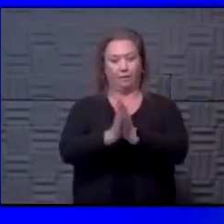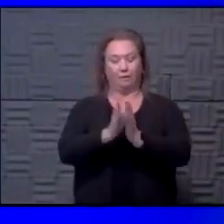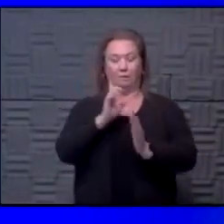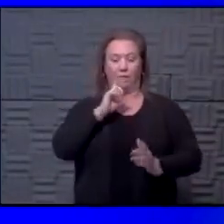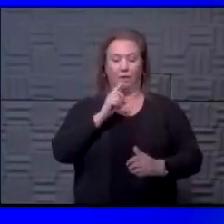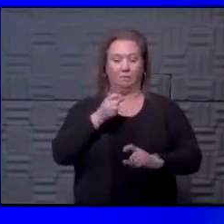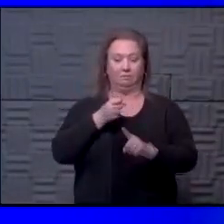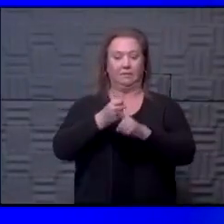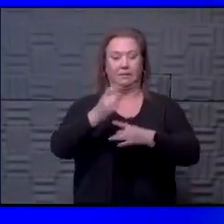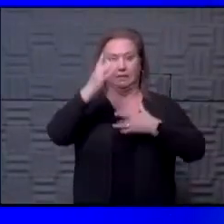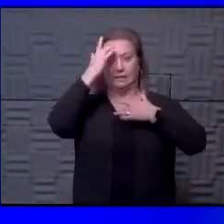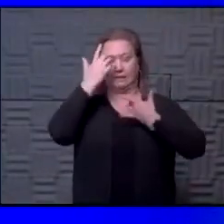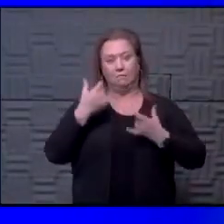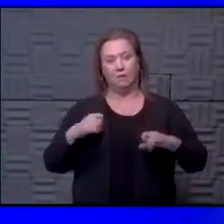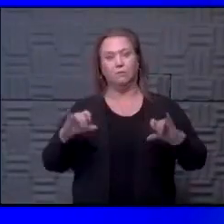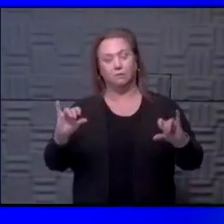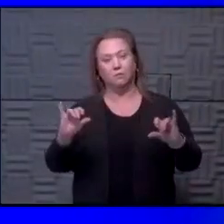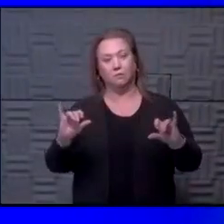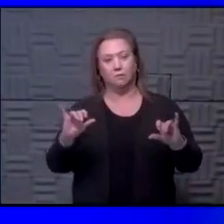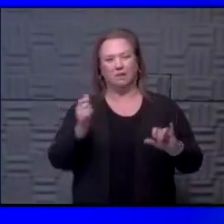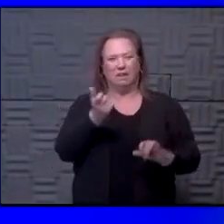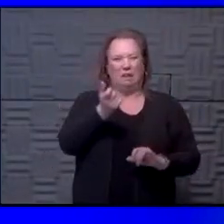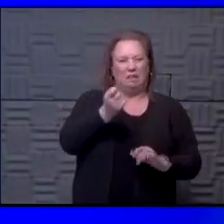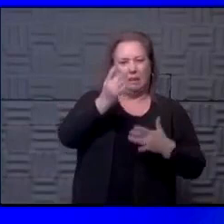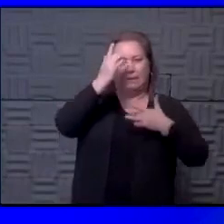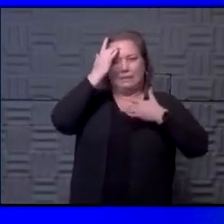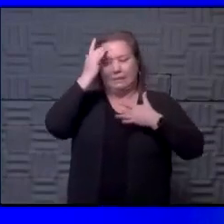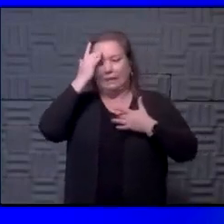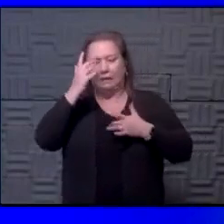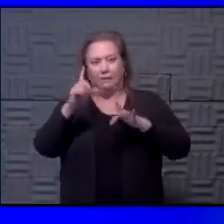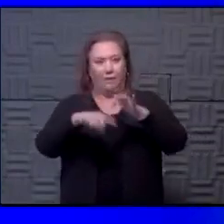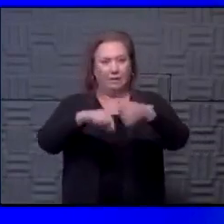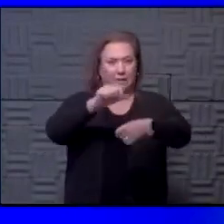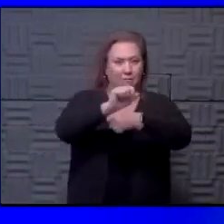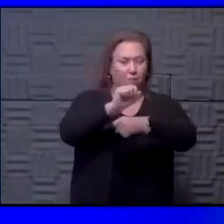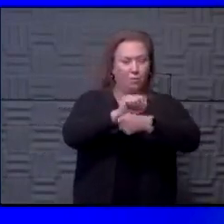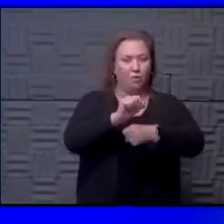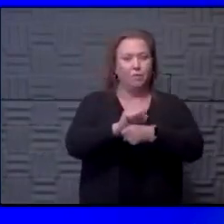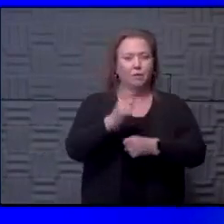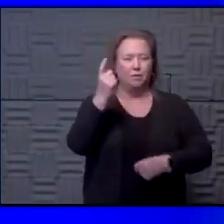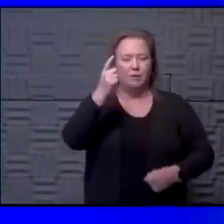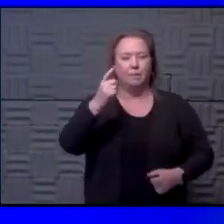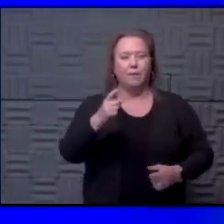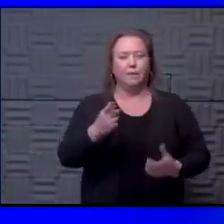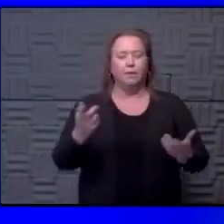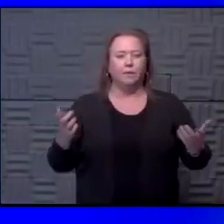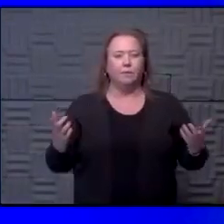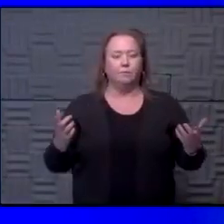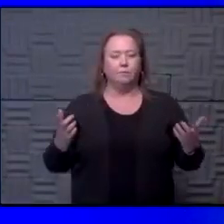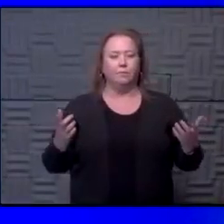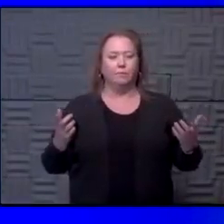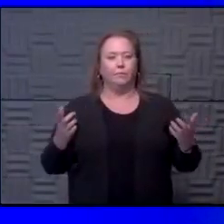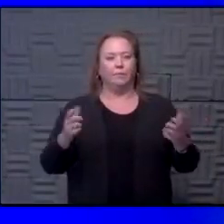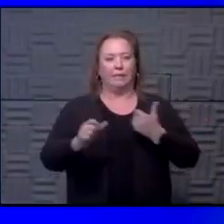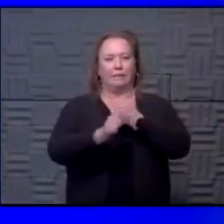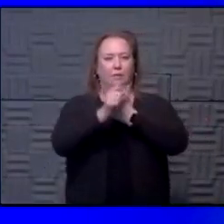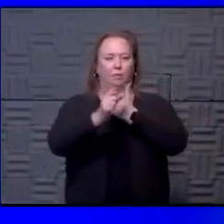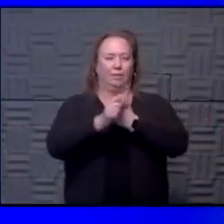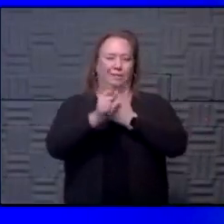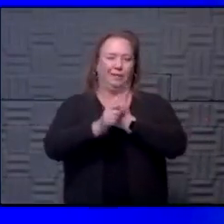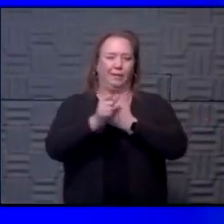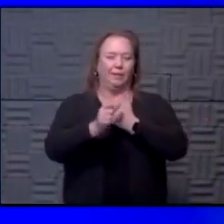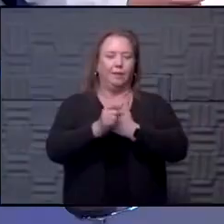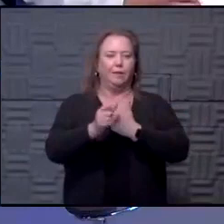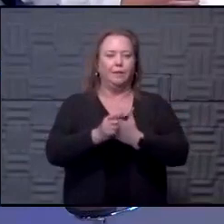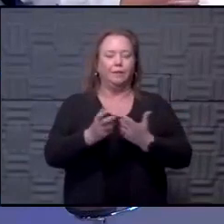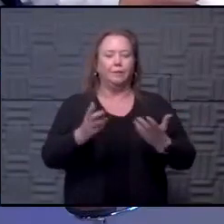it, I will still be, you know, a little bit sick. Am I going to have to miss work or something like that? So it's still fairly a risky proposition right